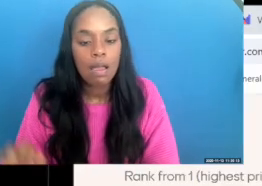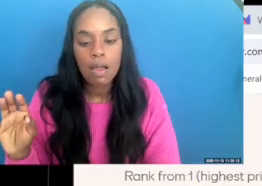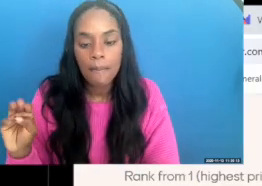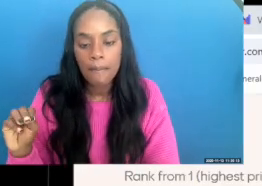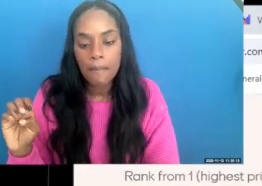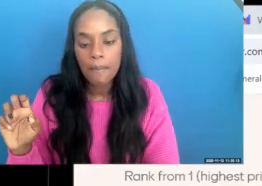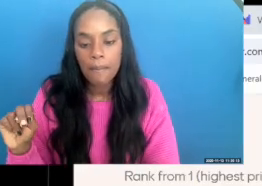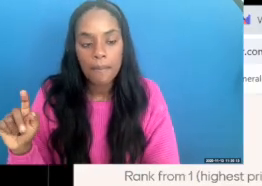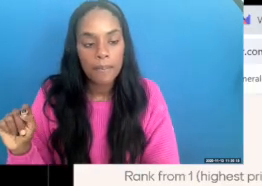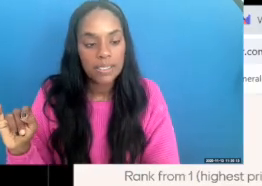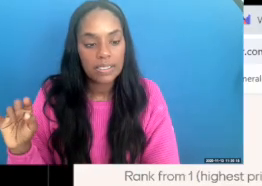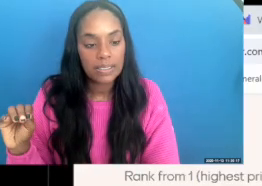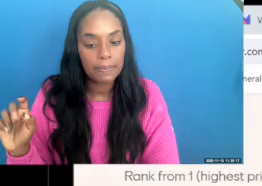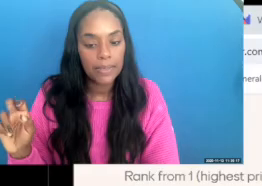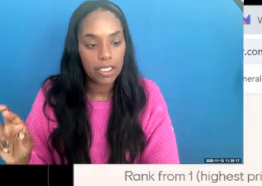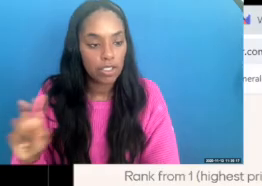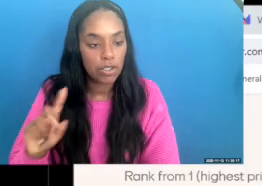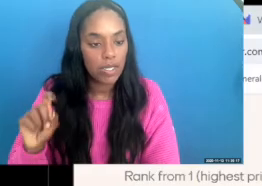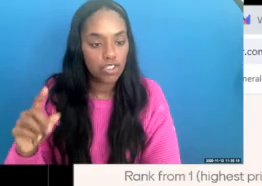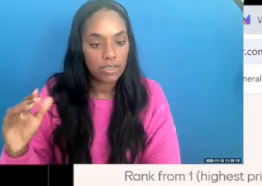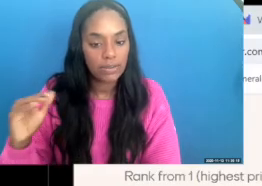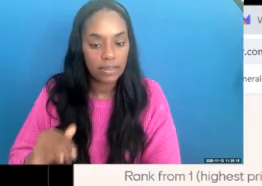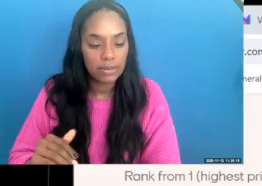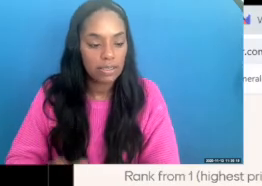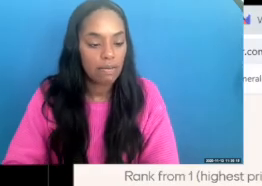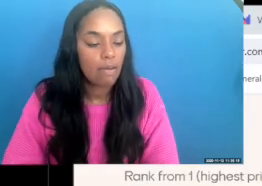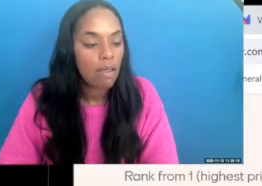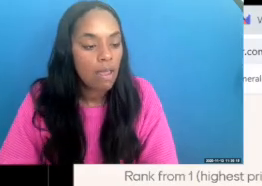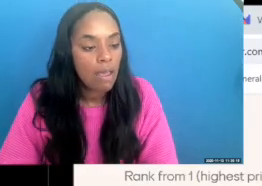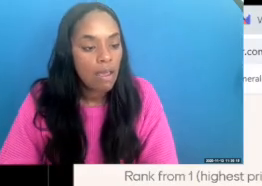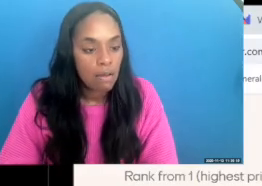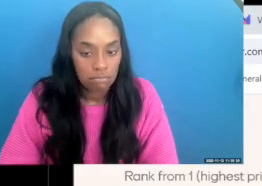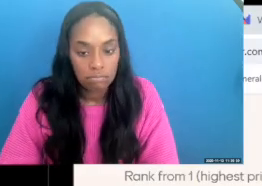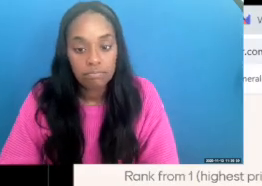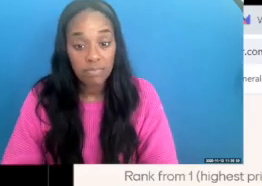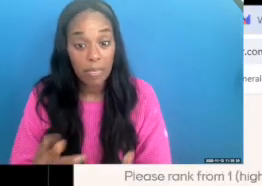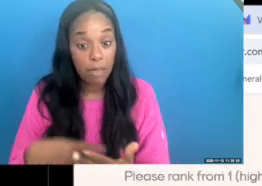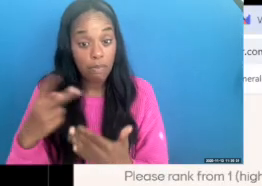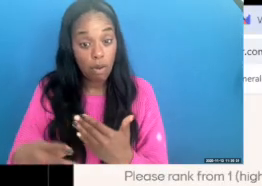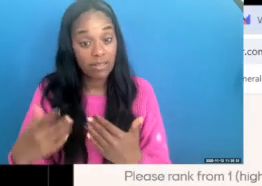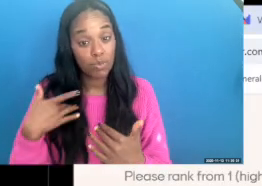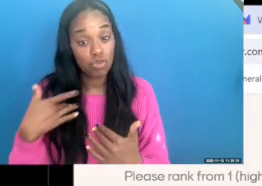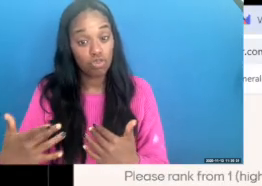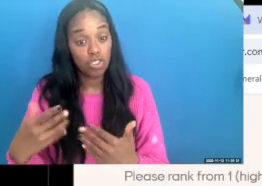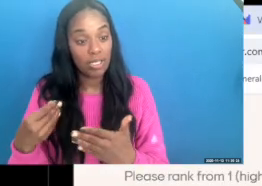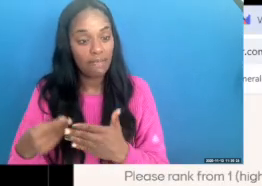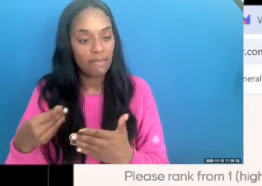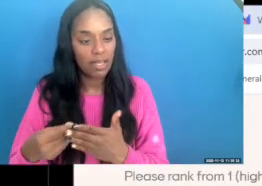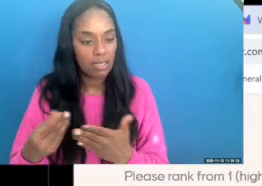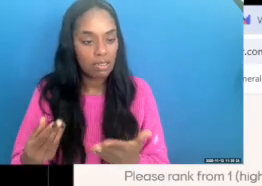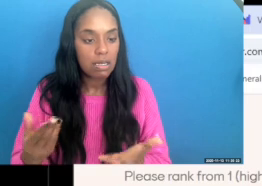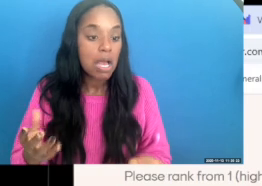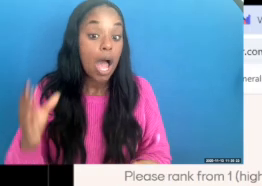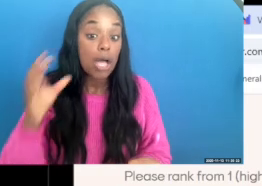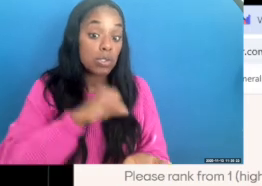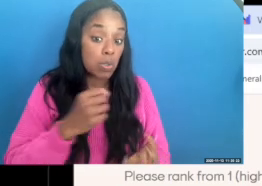Okay. Okay. All right, let's move to the next Mentimeter question, please.